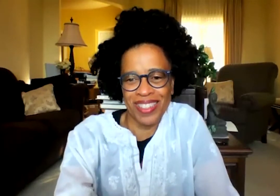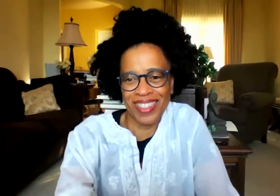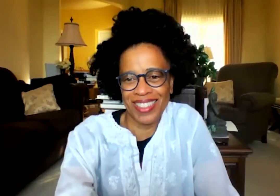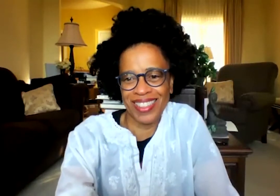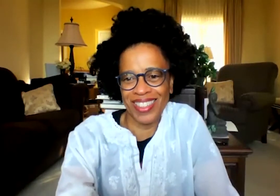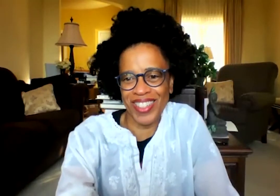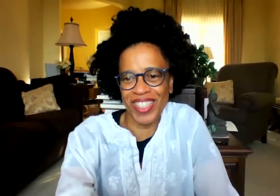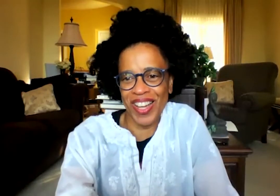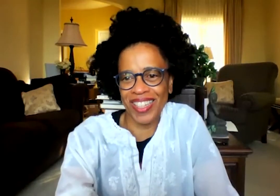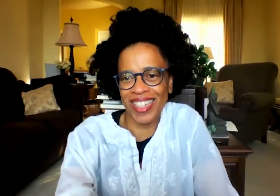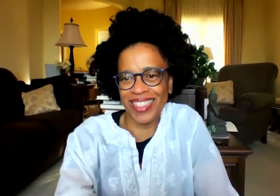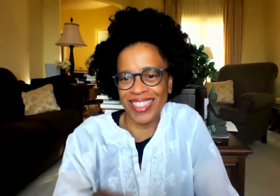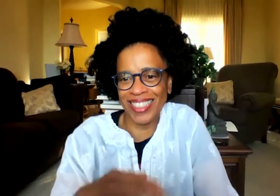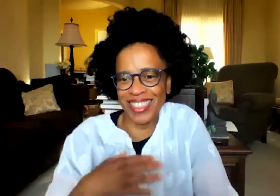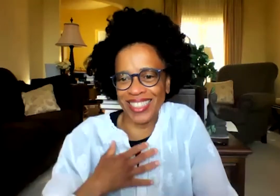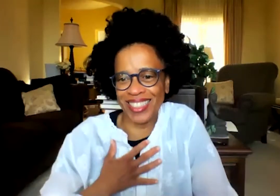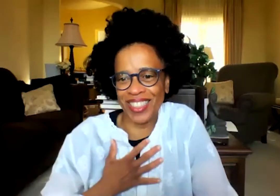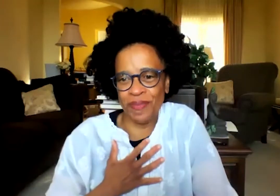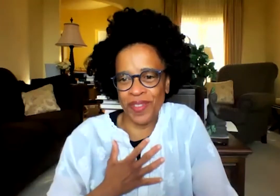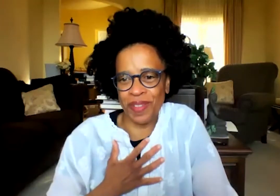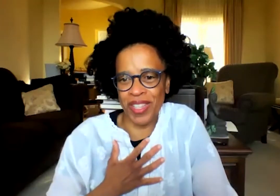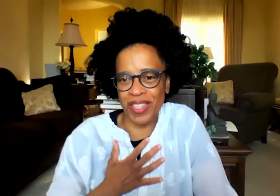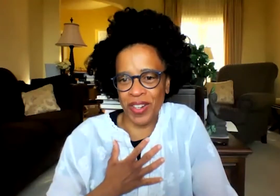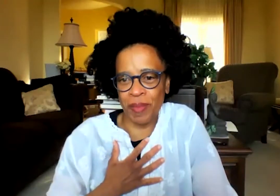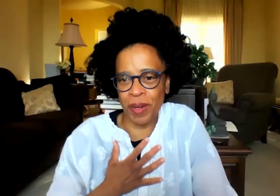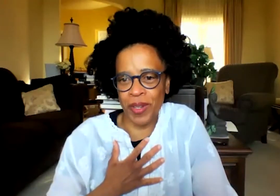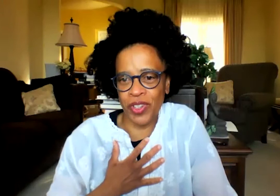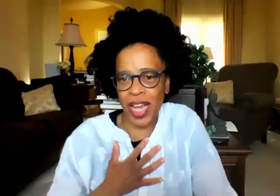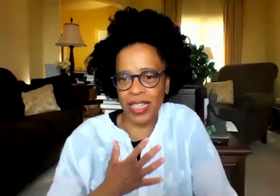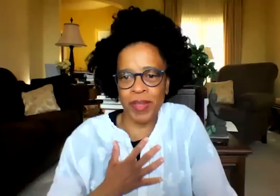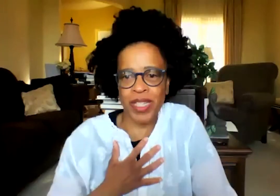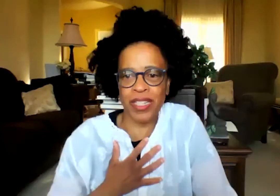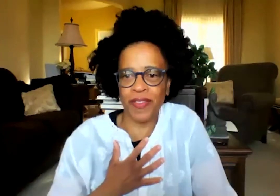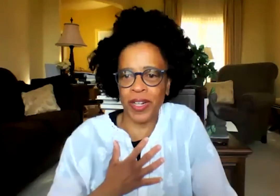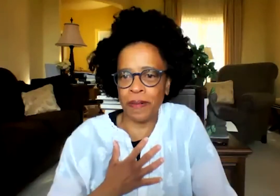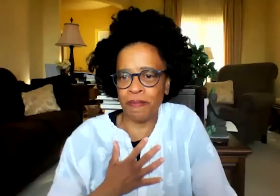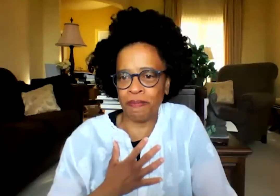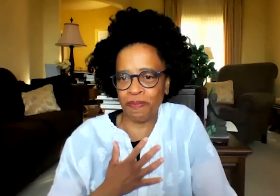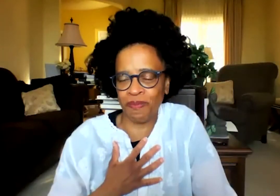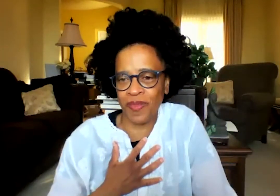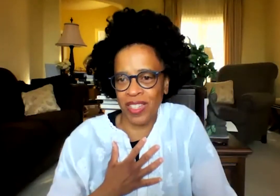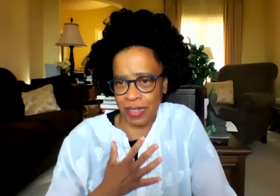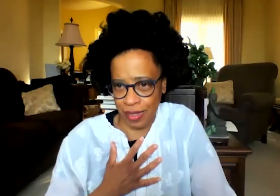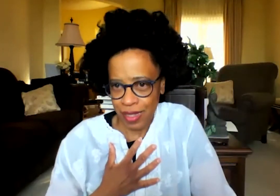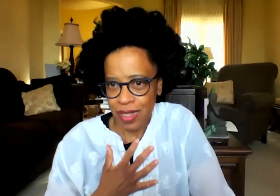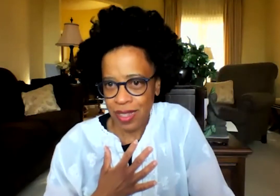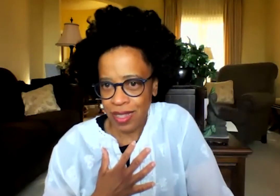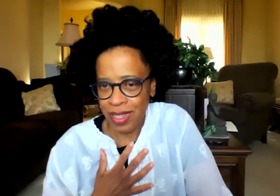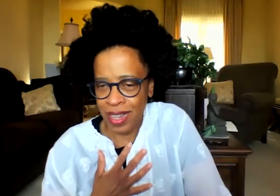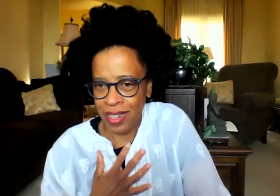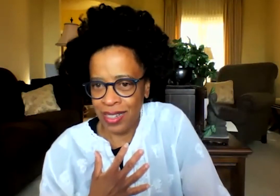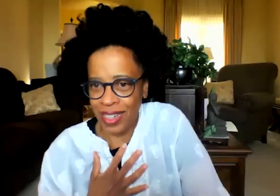So there's a lot. I see that some things are coming up in chats. Let me see if I